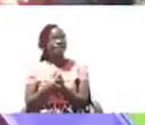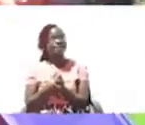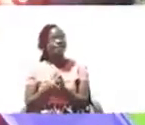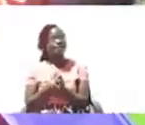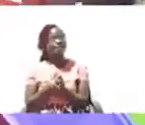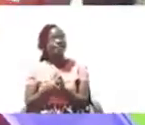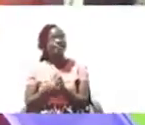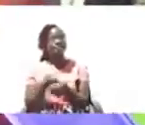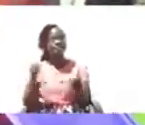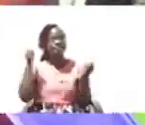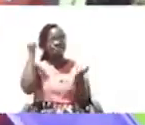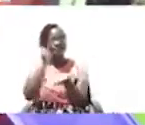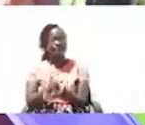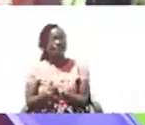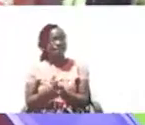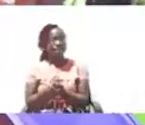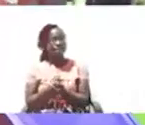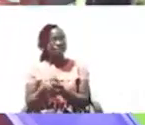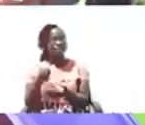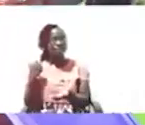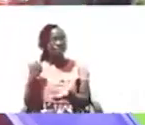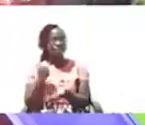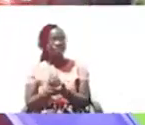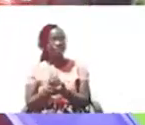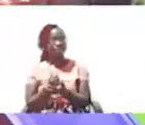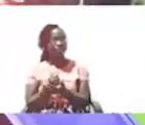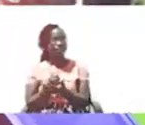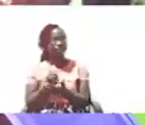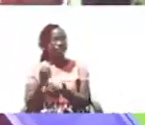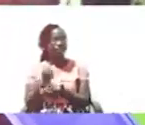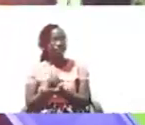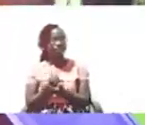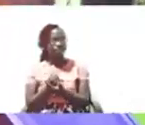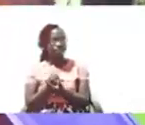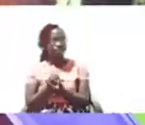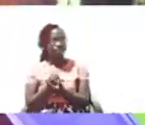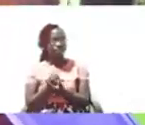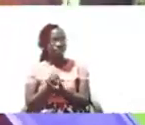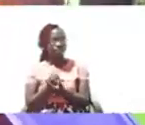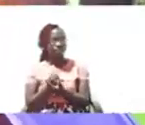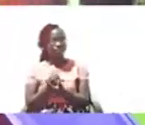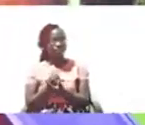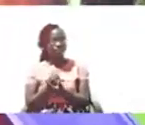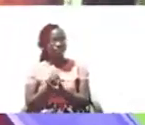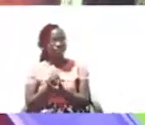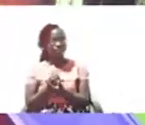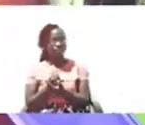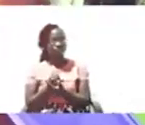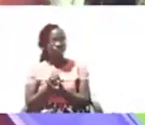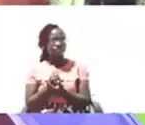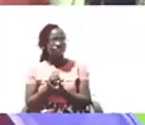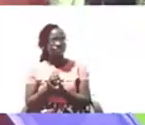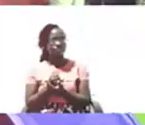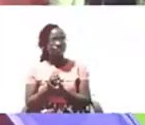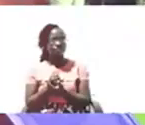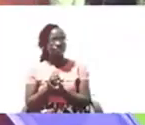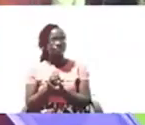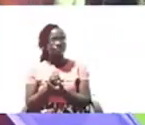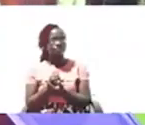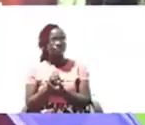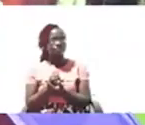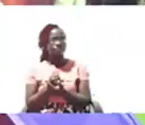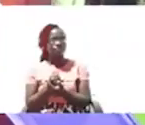miyense. Amen. Yabasre osumafo wachi a yakun. No, I'll be shame